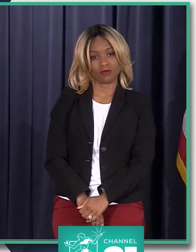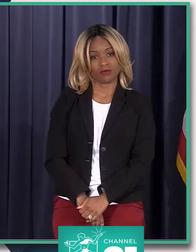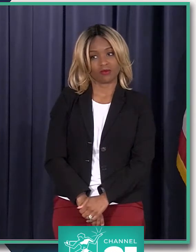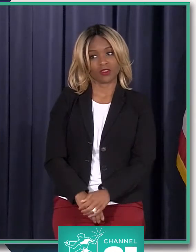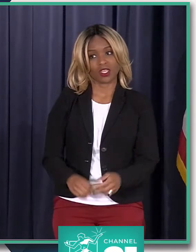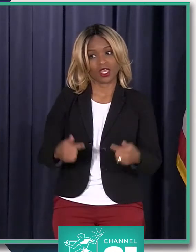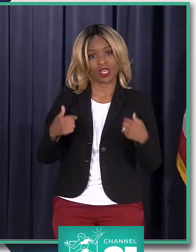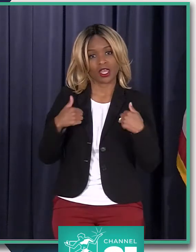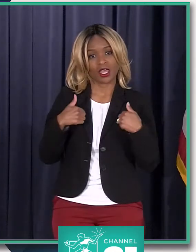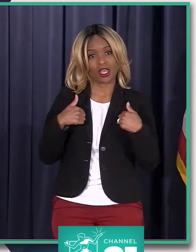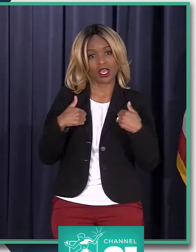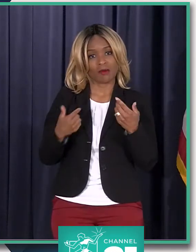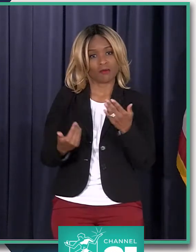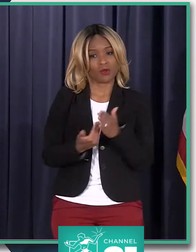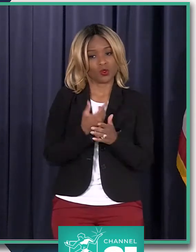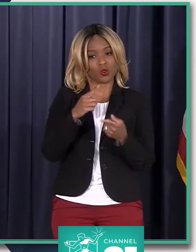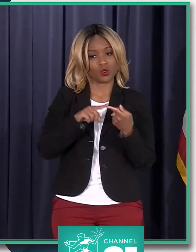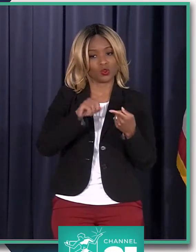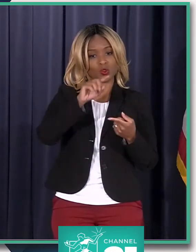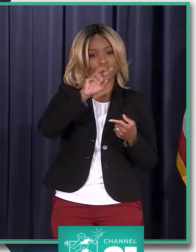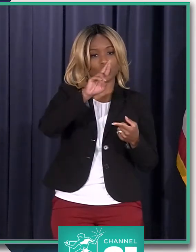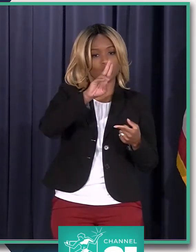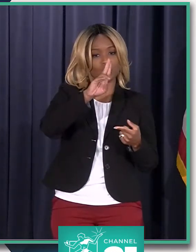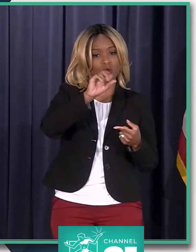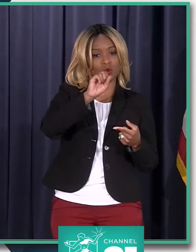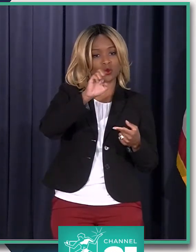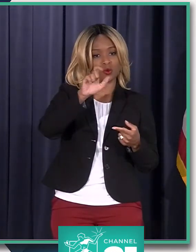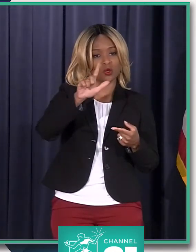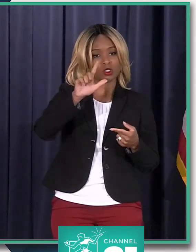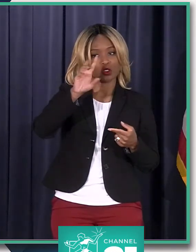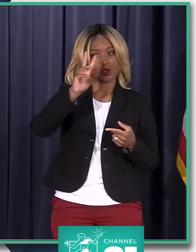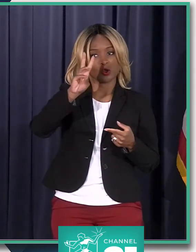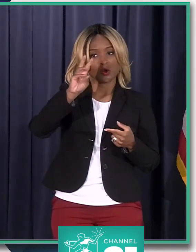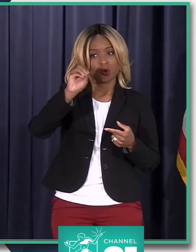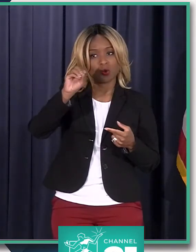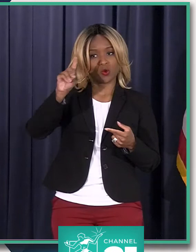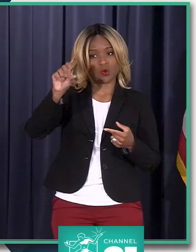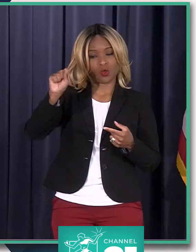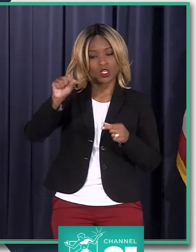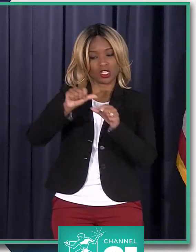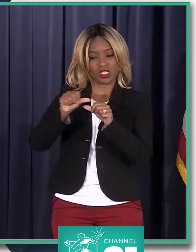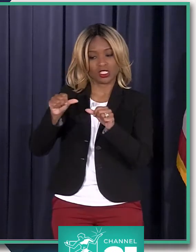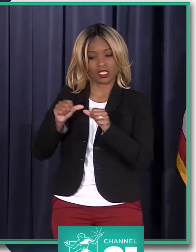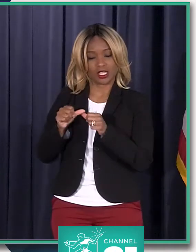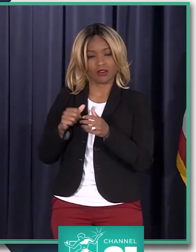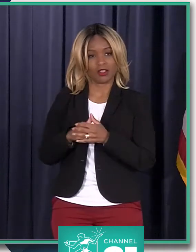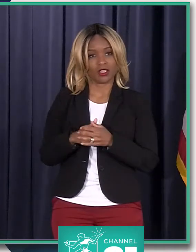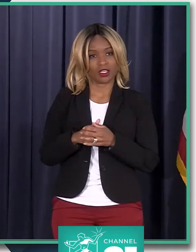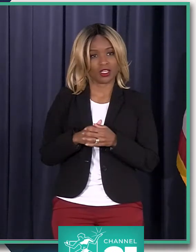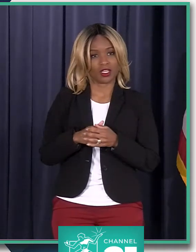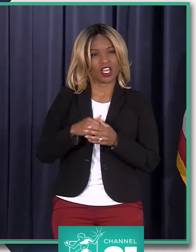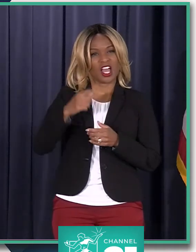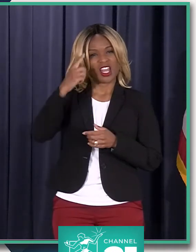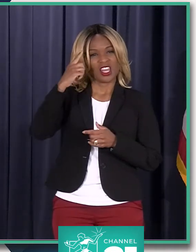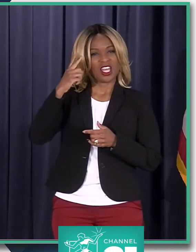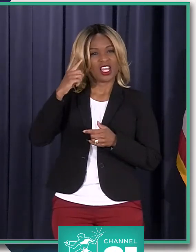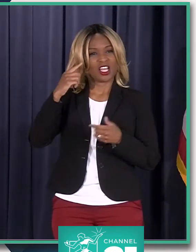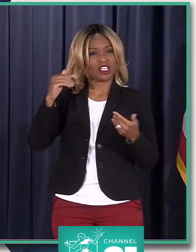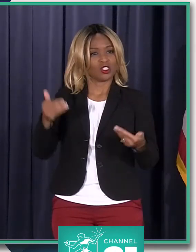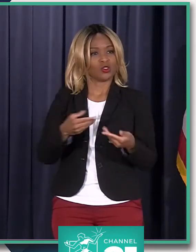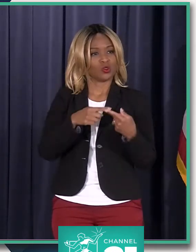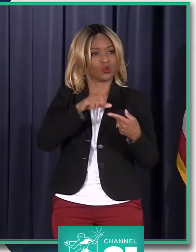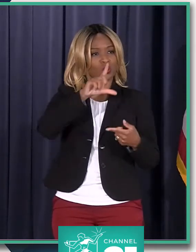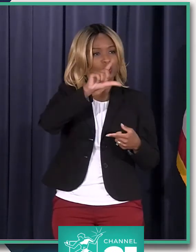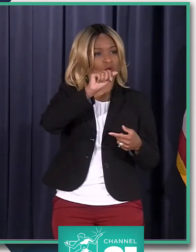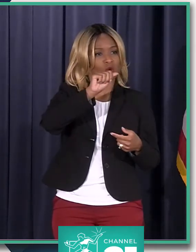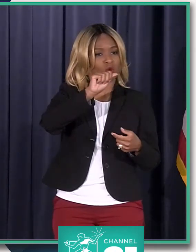Yes, I am new to the Russell Woods neighborhood. I was introduced to the I think it was Layer 39, the